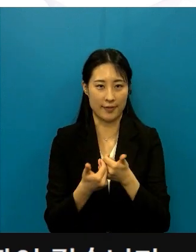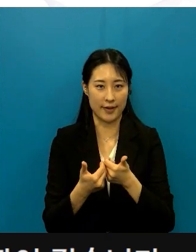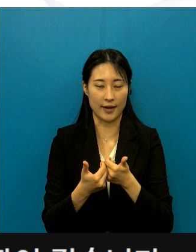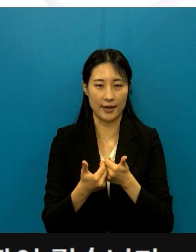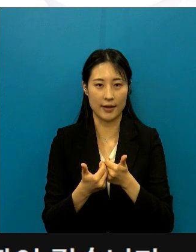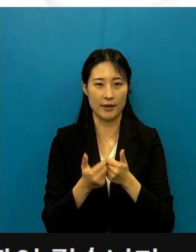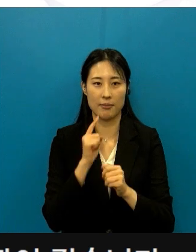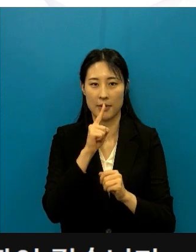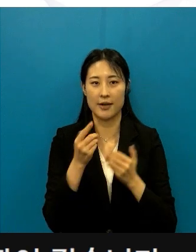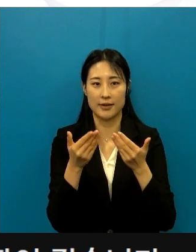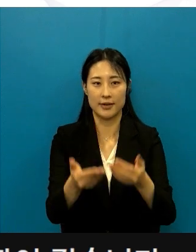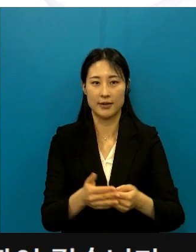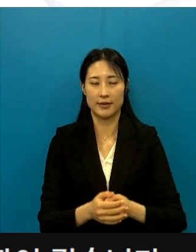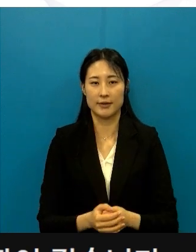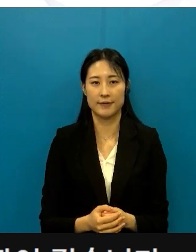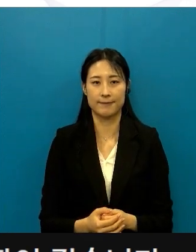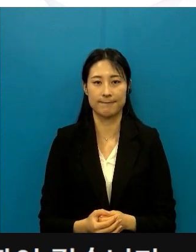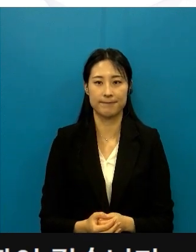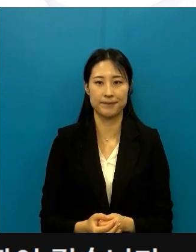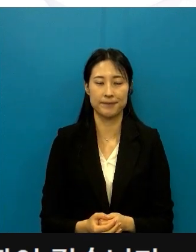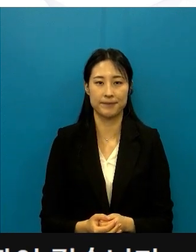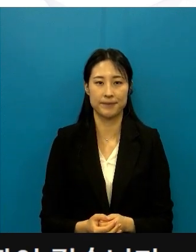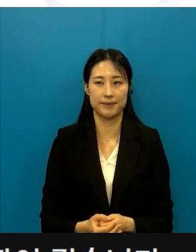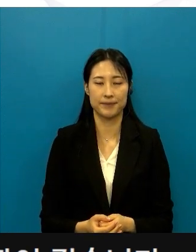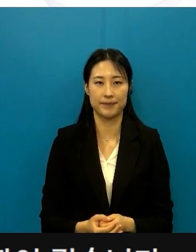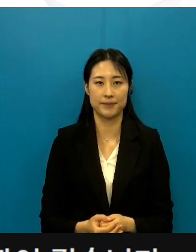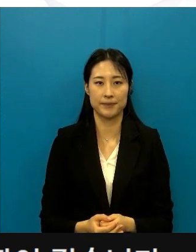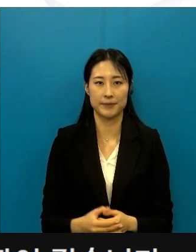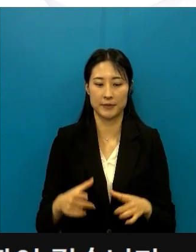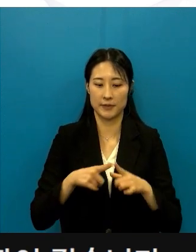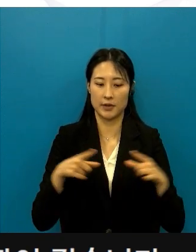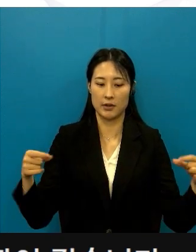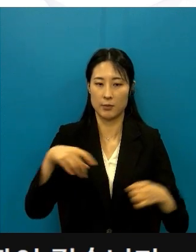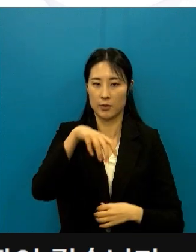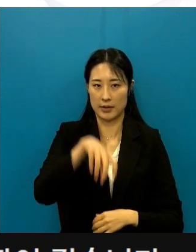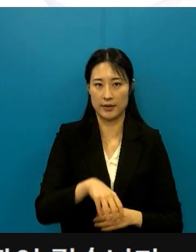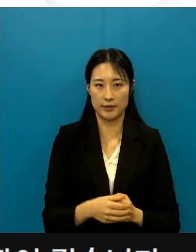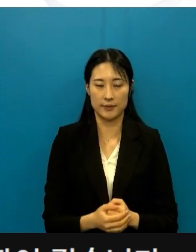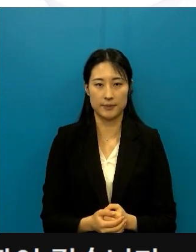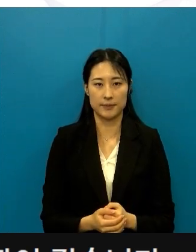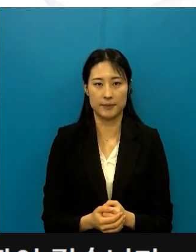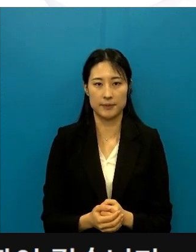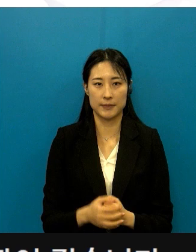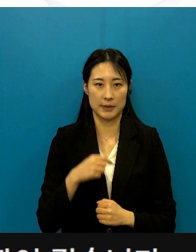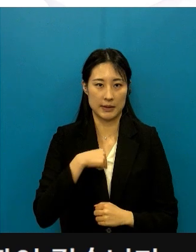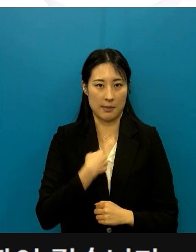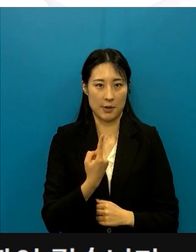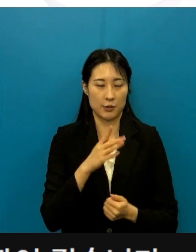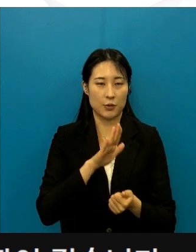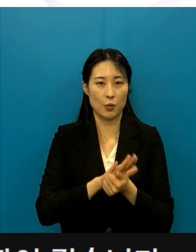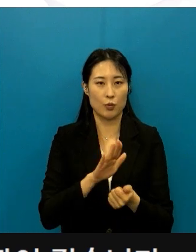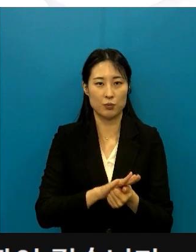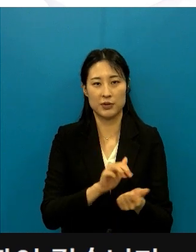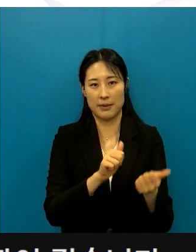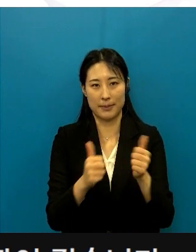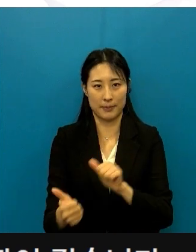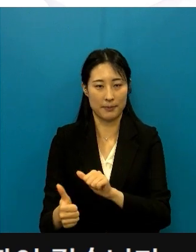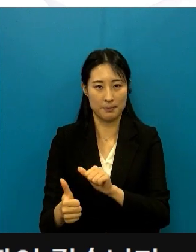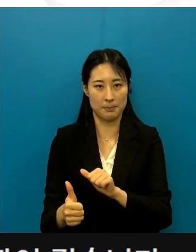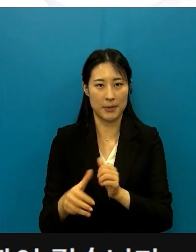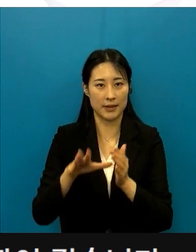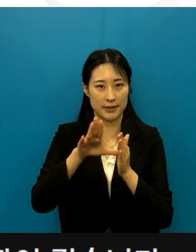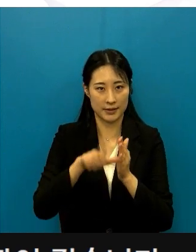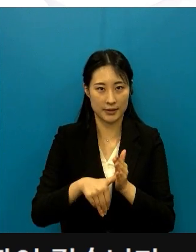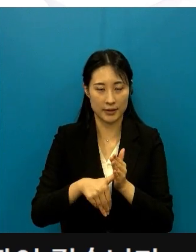BAD happened in Japan. Of course, there are common objections to